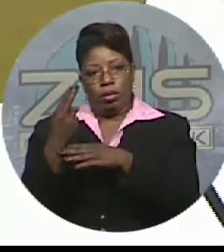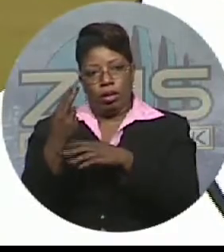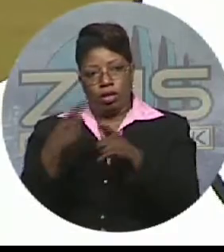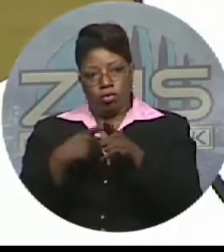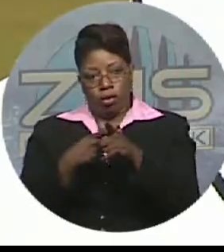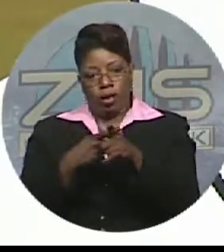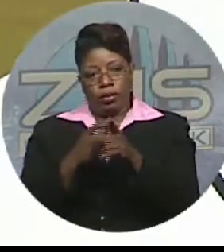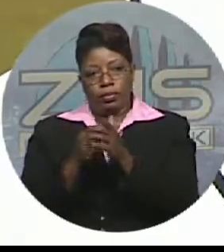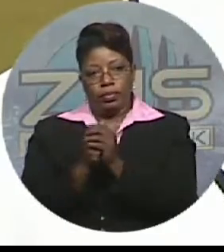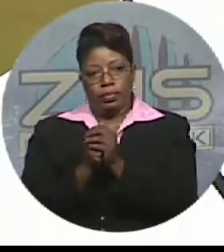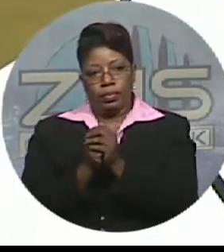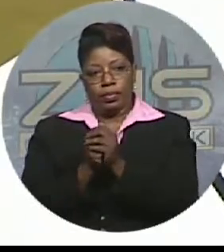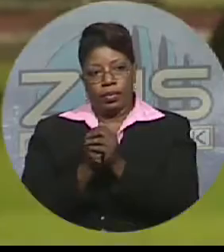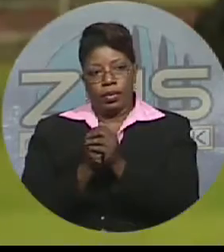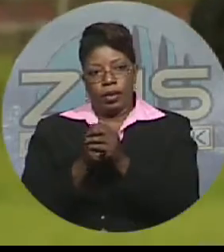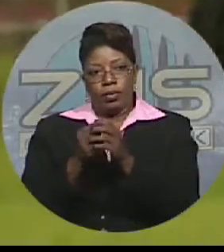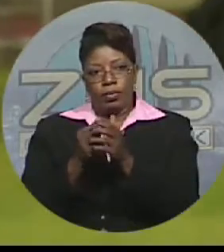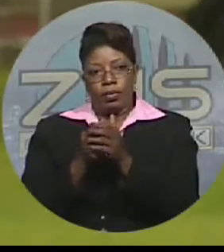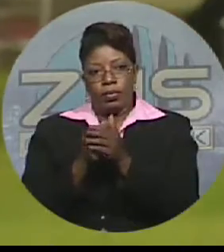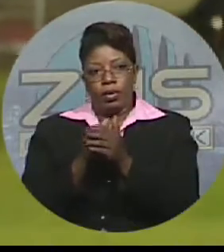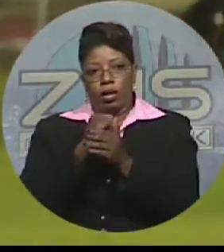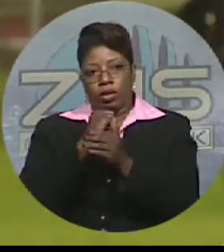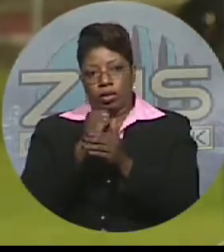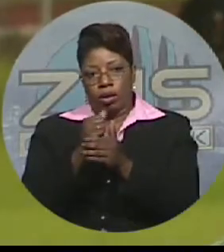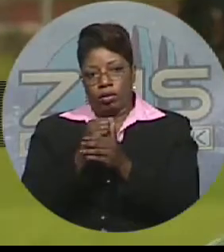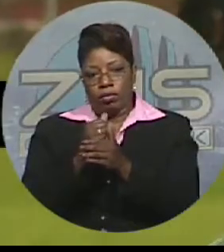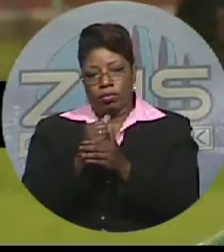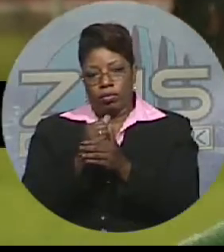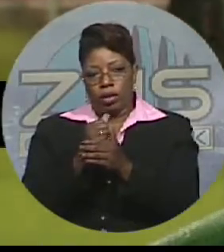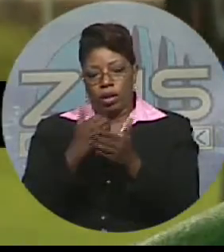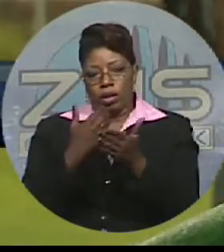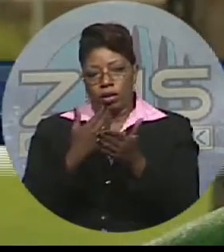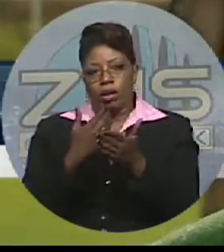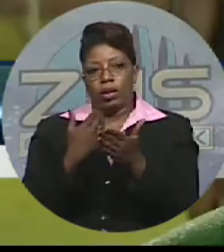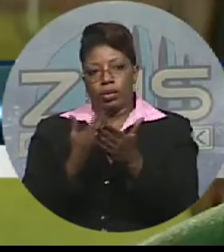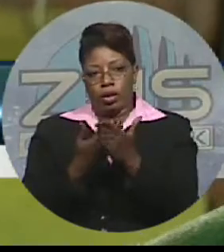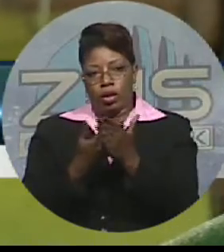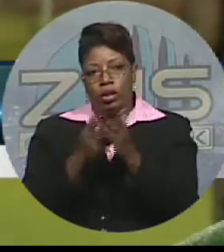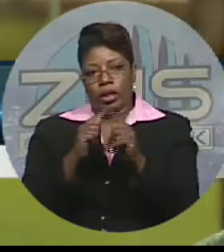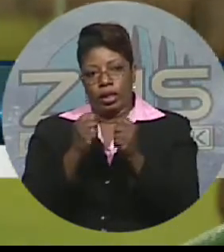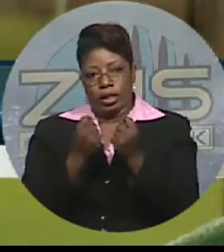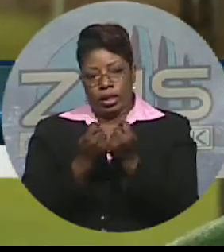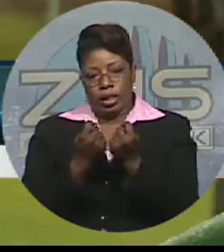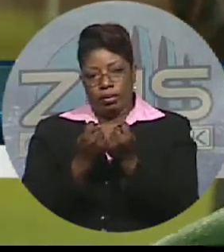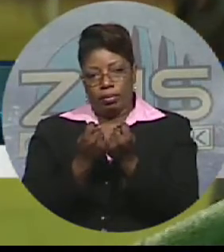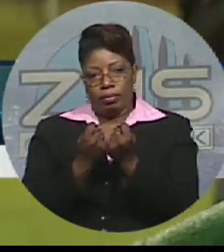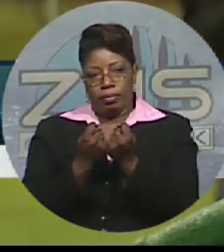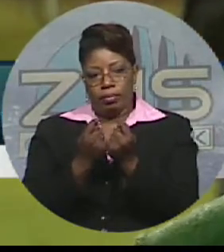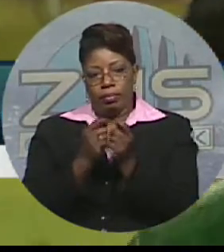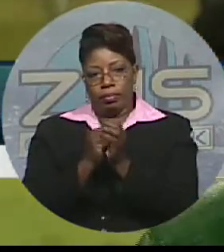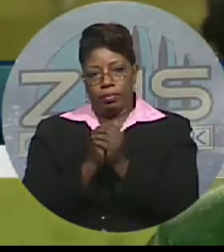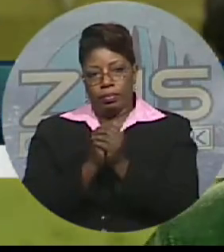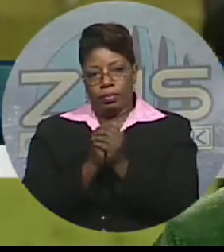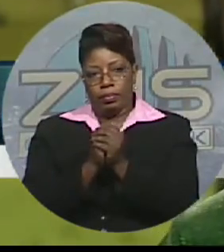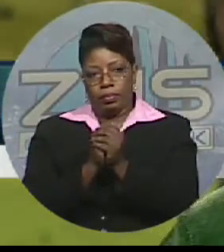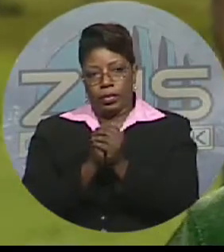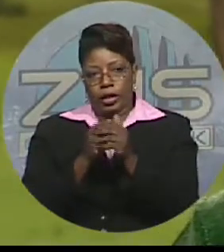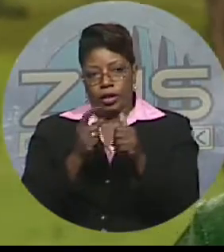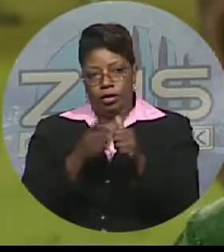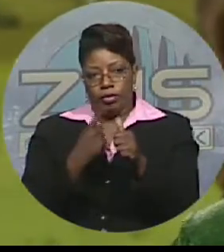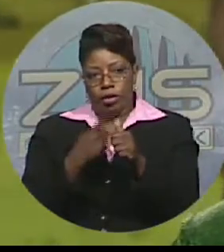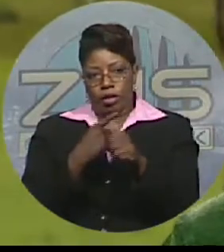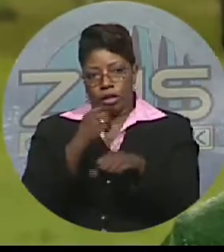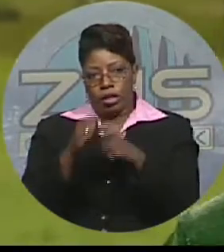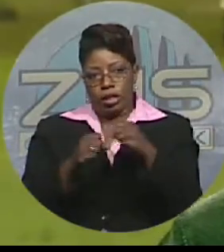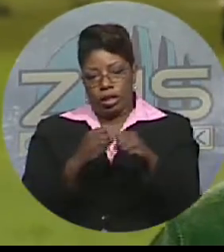the clock out just to get this perfect season. Let's not take anything from them. They're a very good team. They're very physical. And, you know, this is the first season I think they've